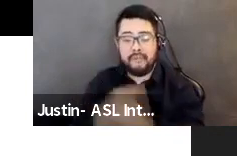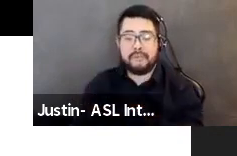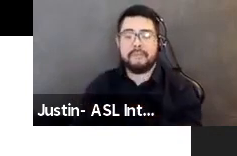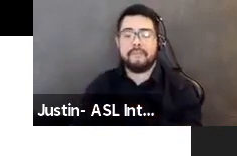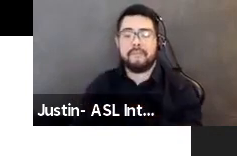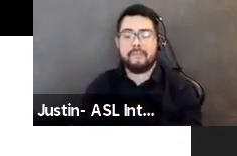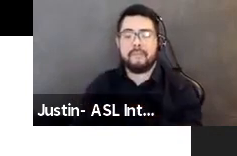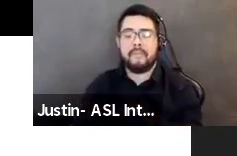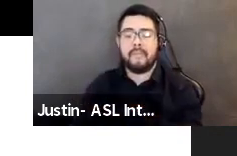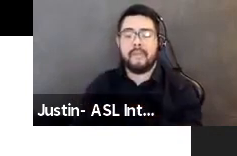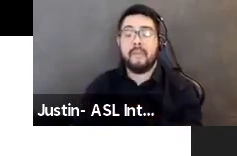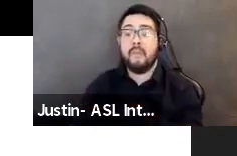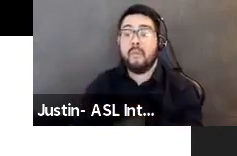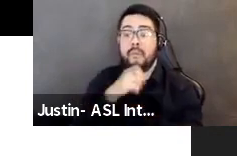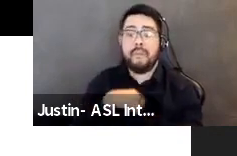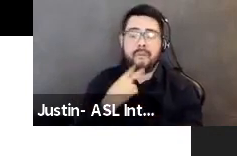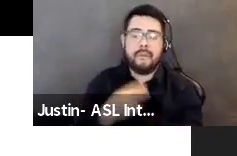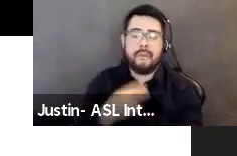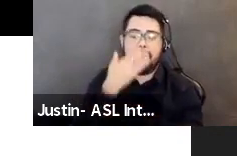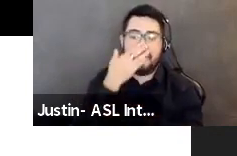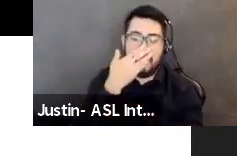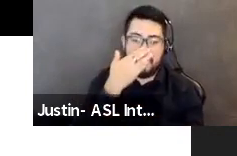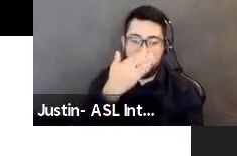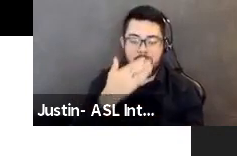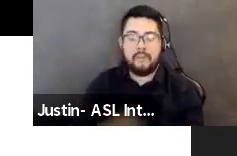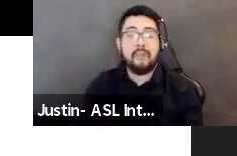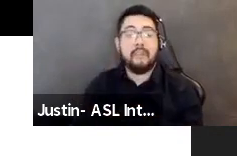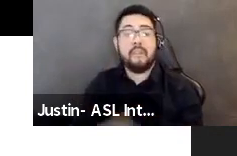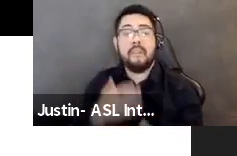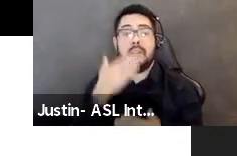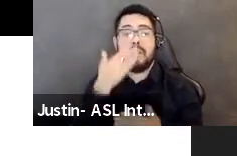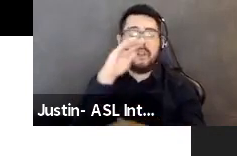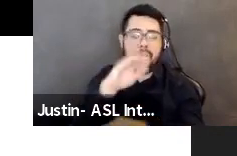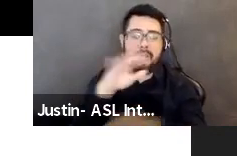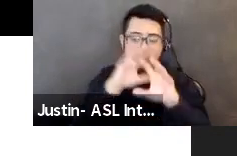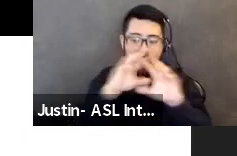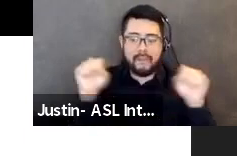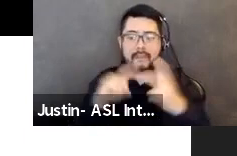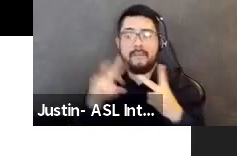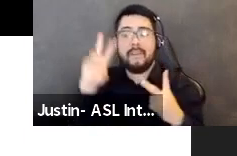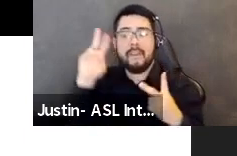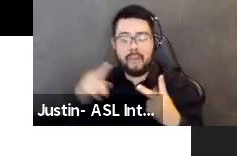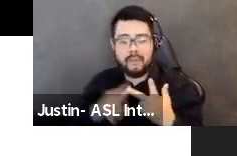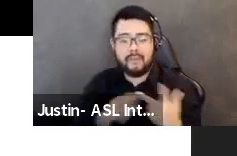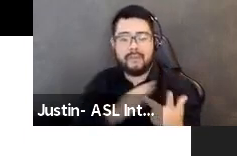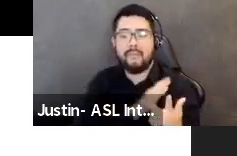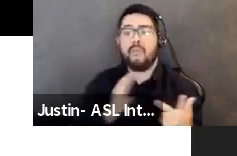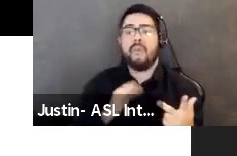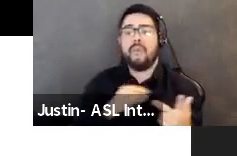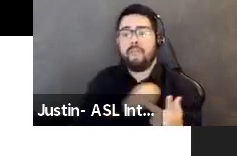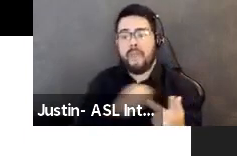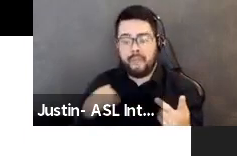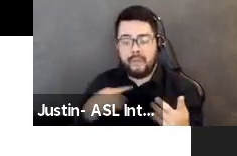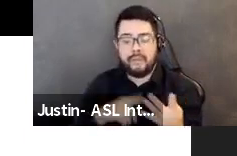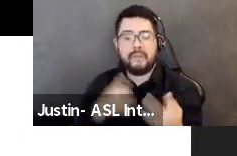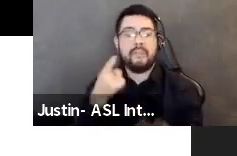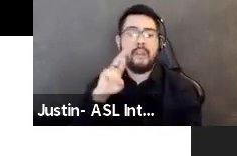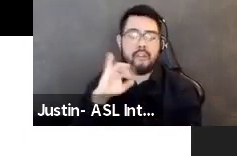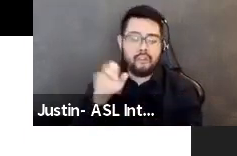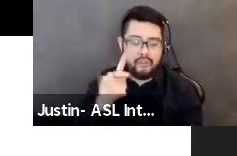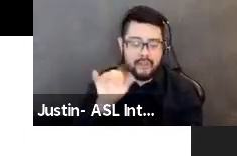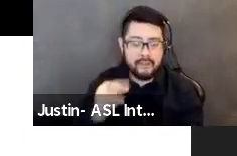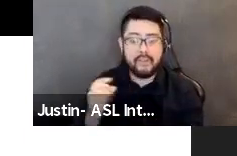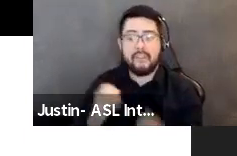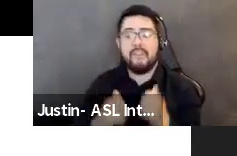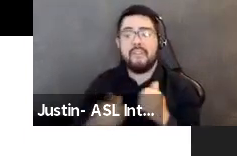great thank you good afternoon mr board president vice president reveluri members of the board of education dr jackson chief